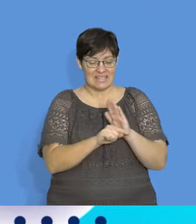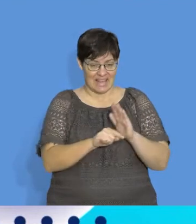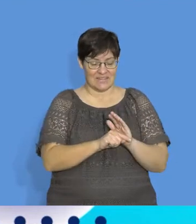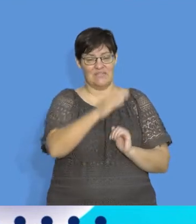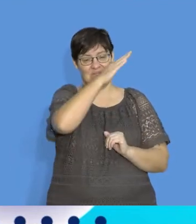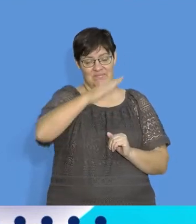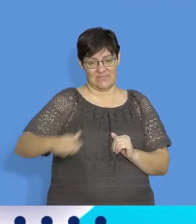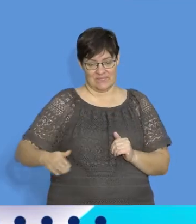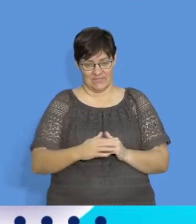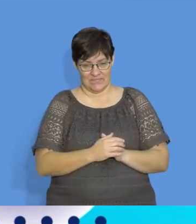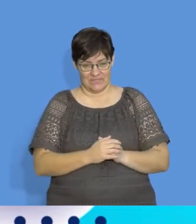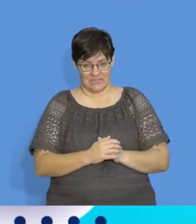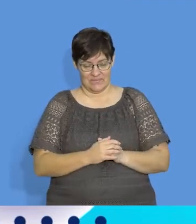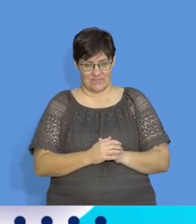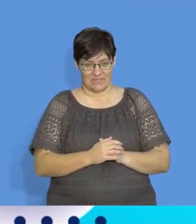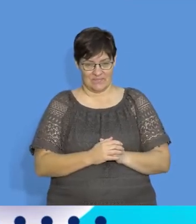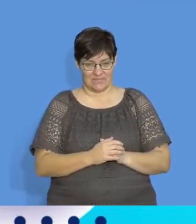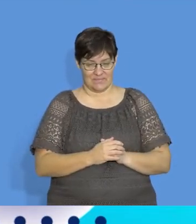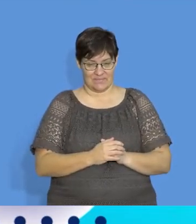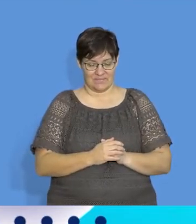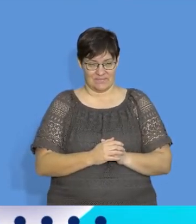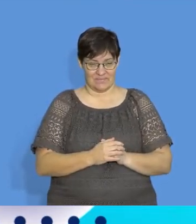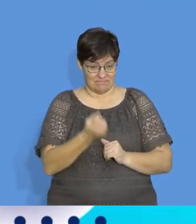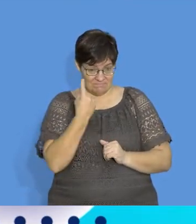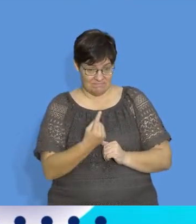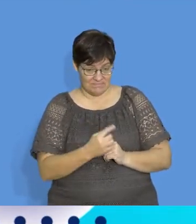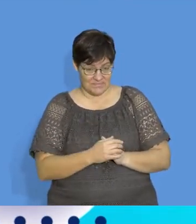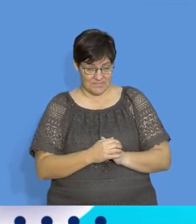The negative correlation? Are we together?